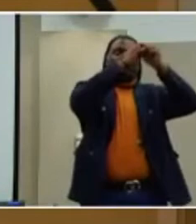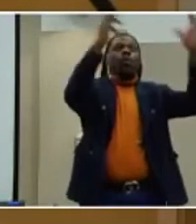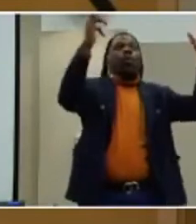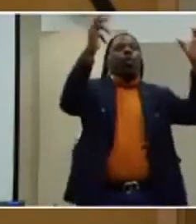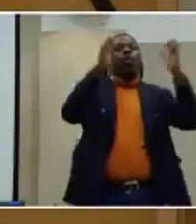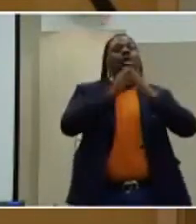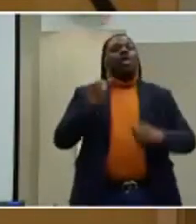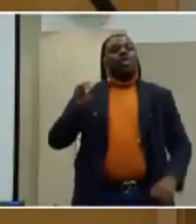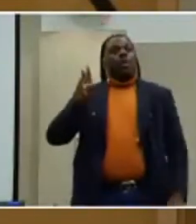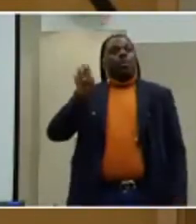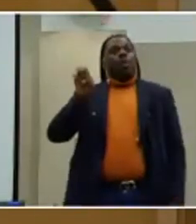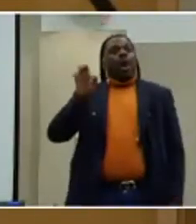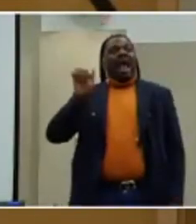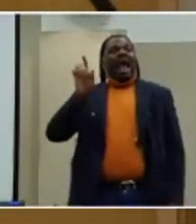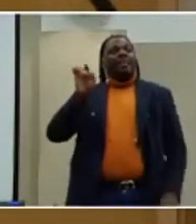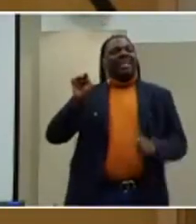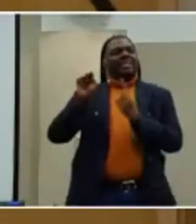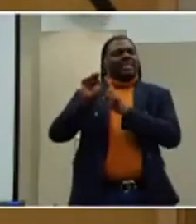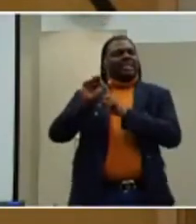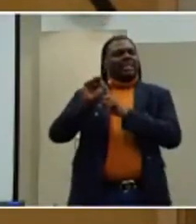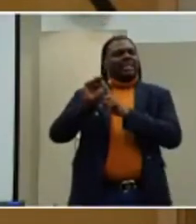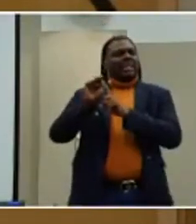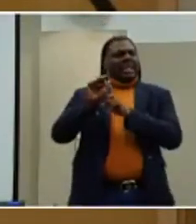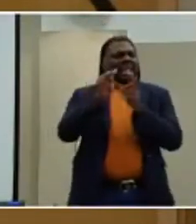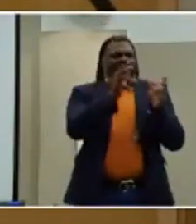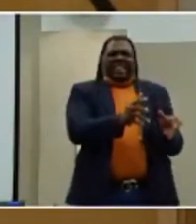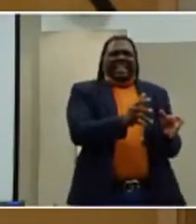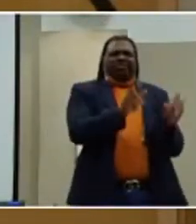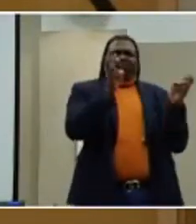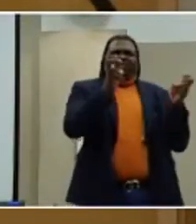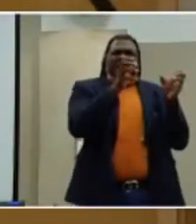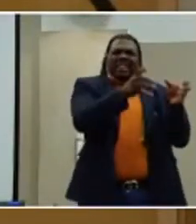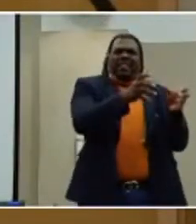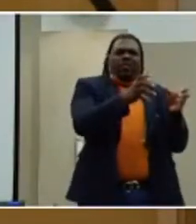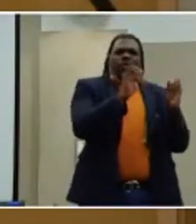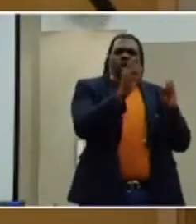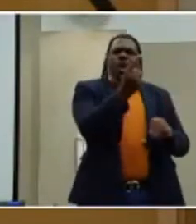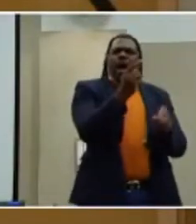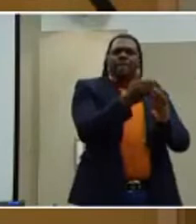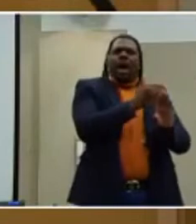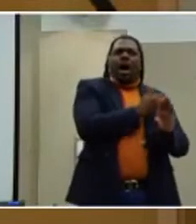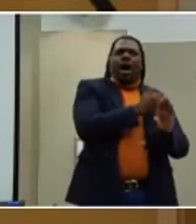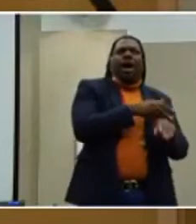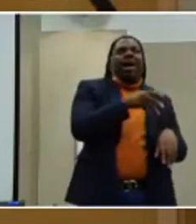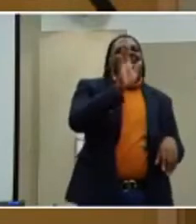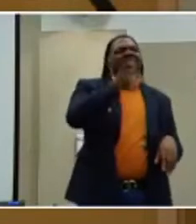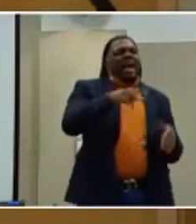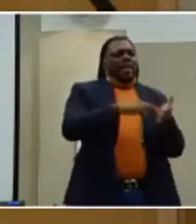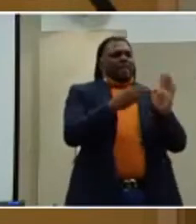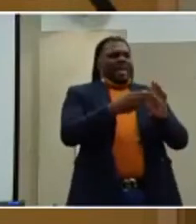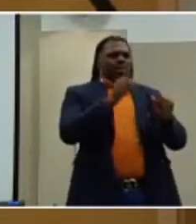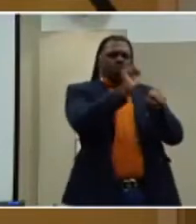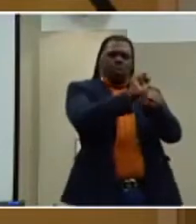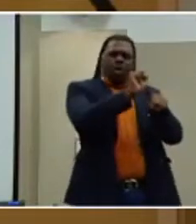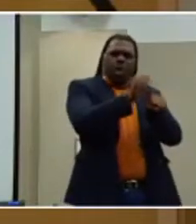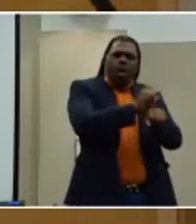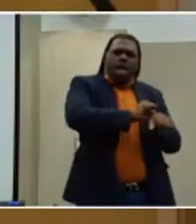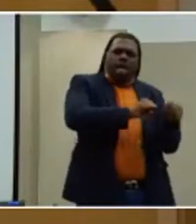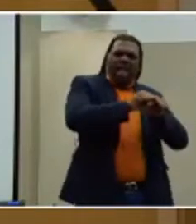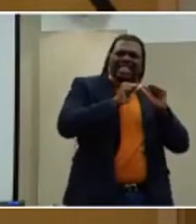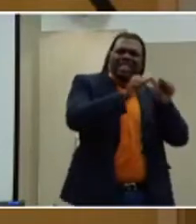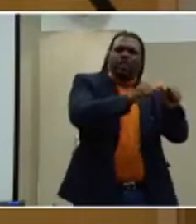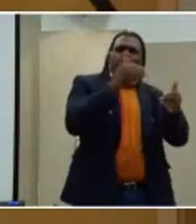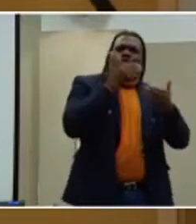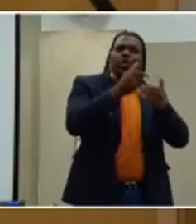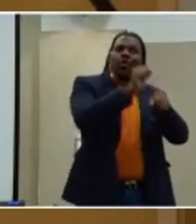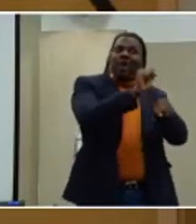administration to leave no one behind, it's the Department of Disabilities. and their great work. So I want to